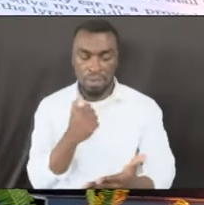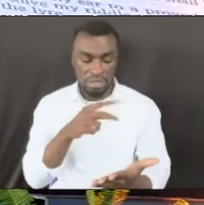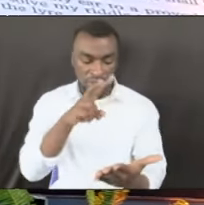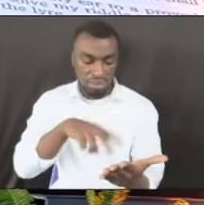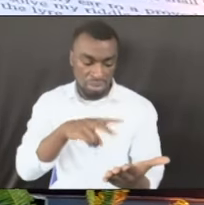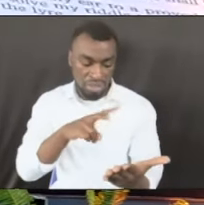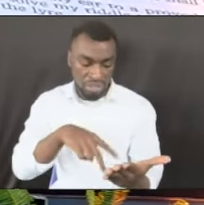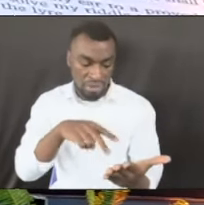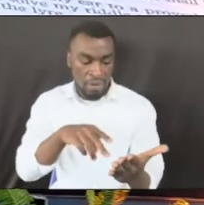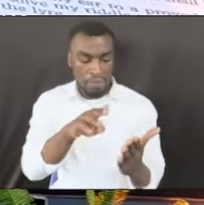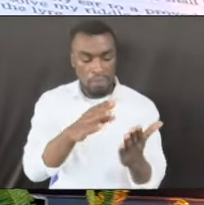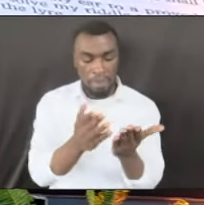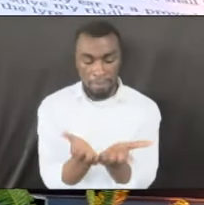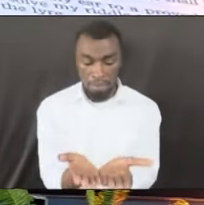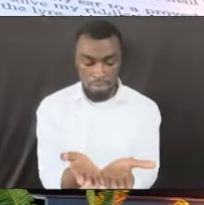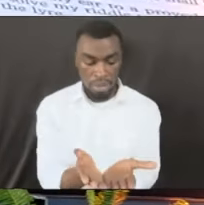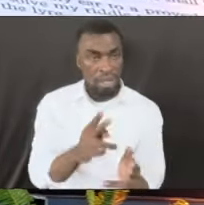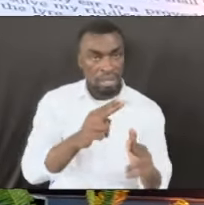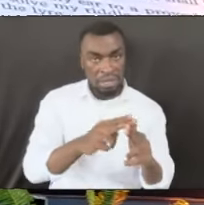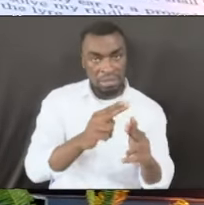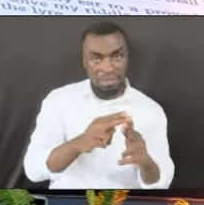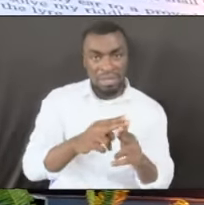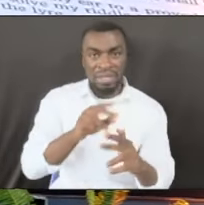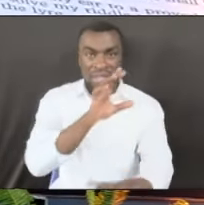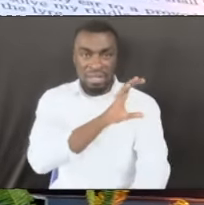Christian Service here.